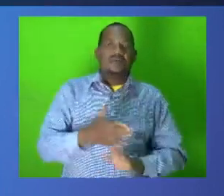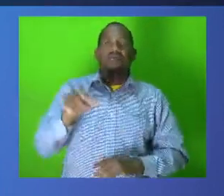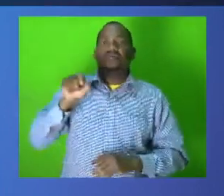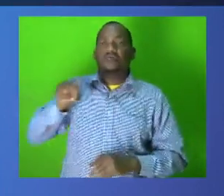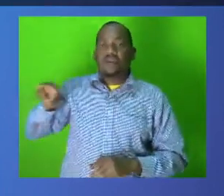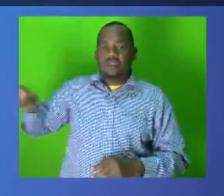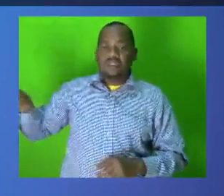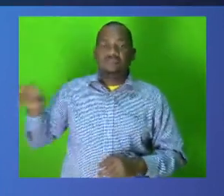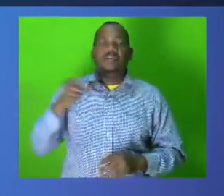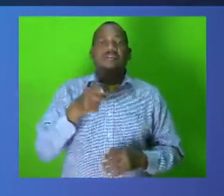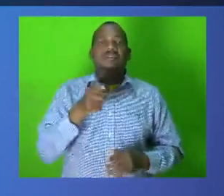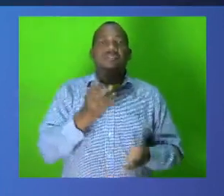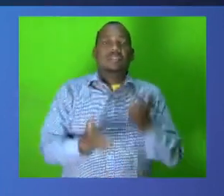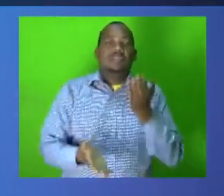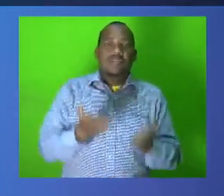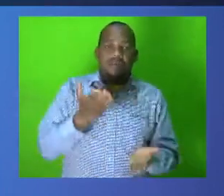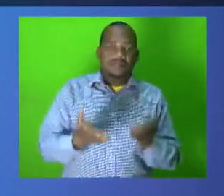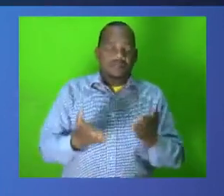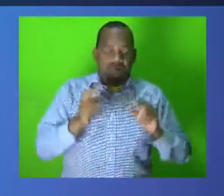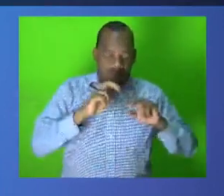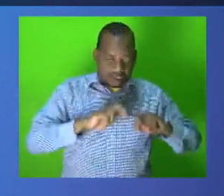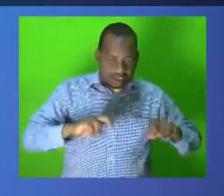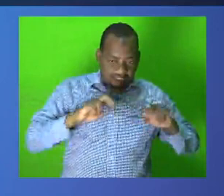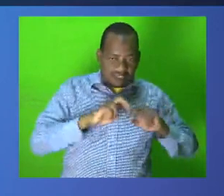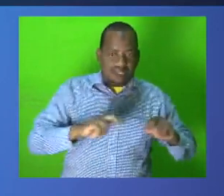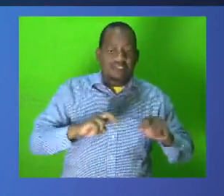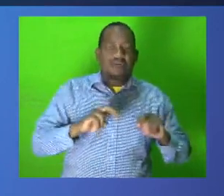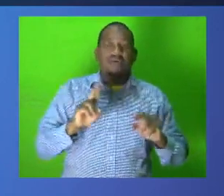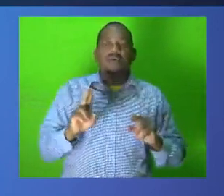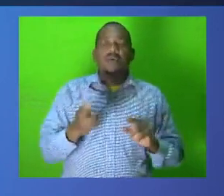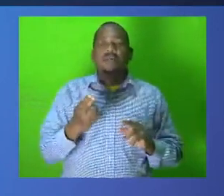student. It is a type of research whereby